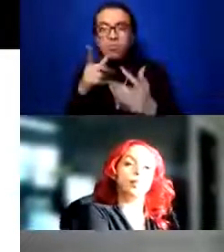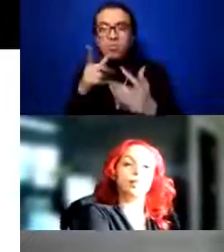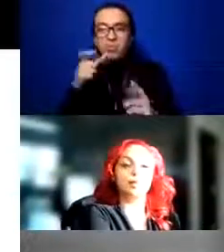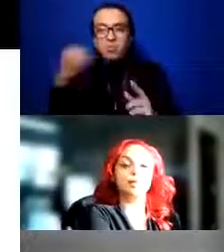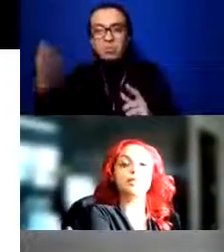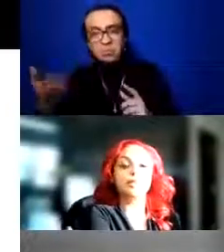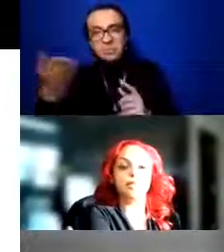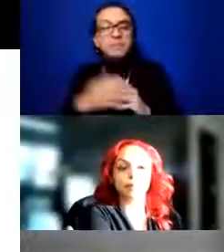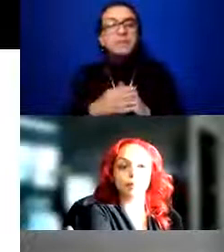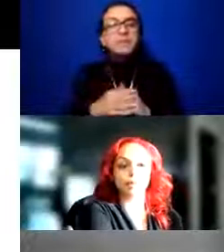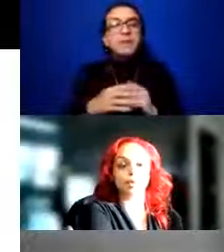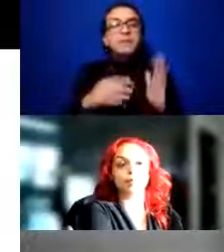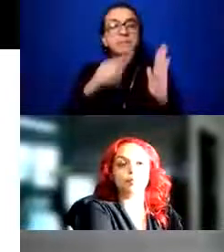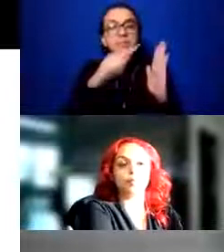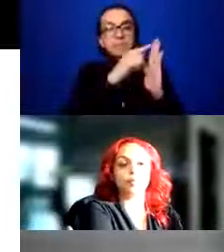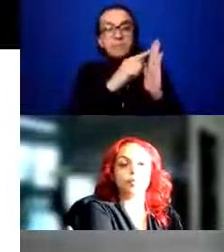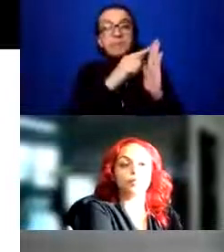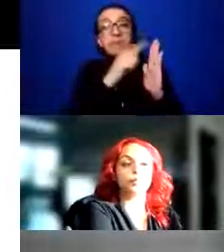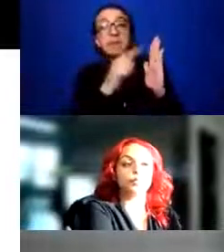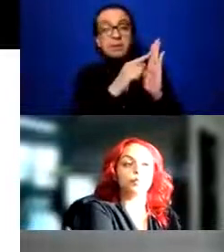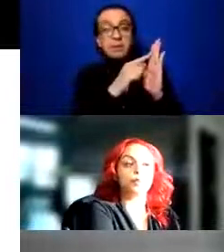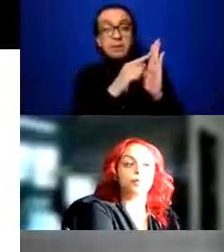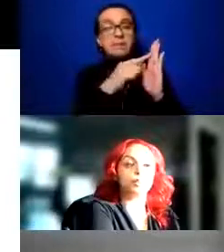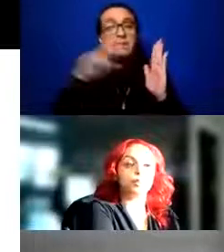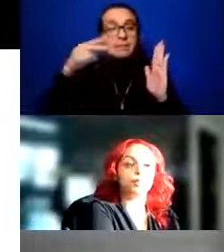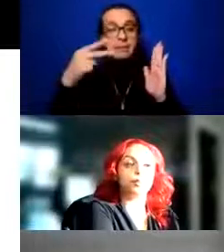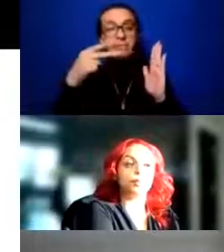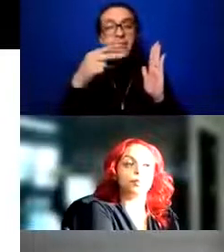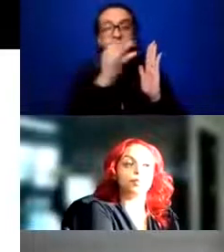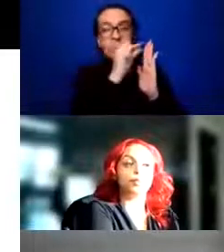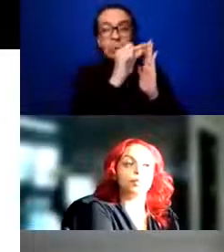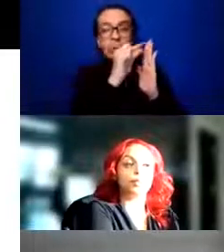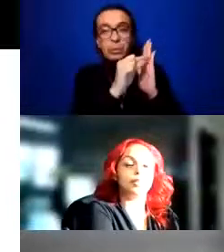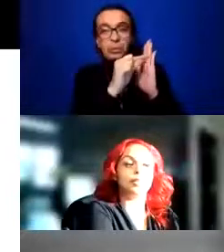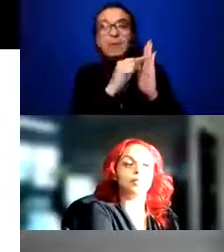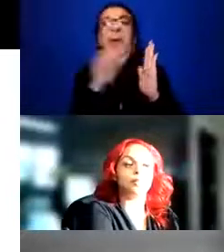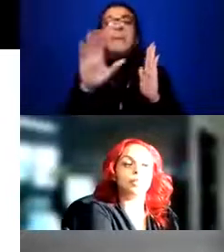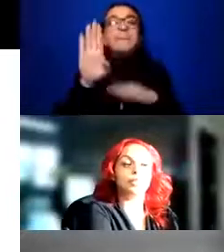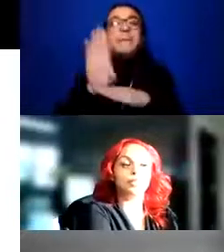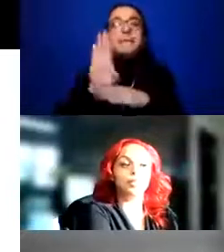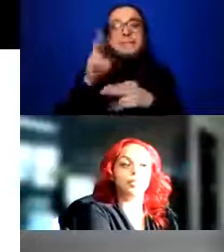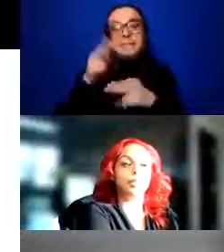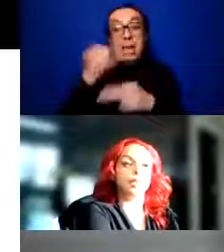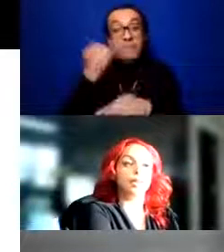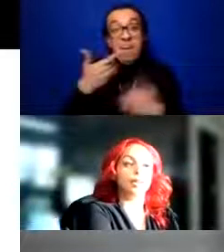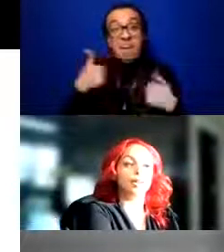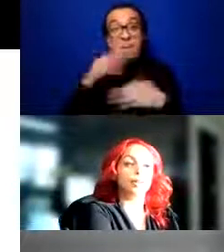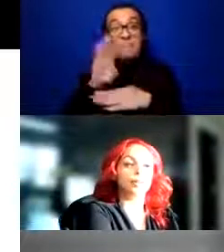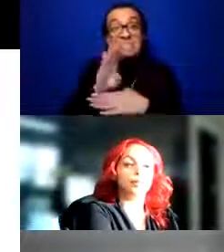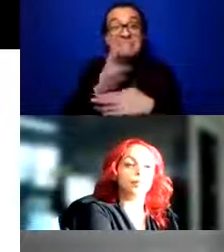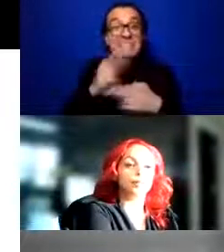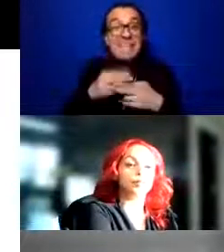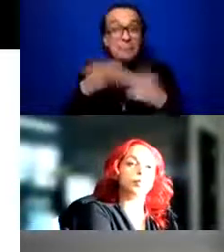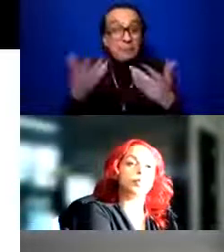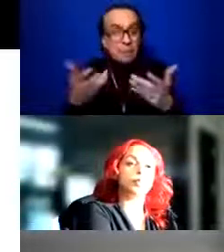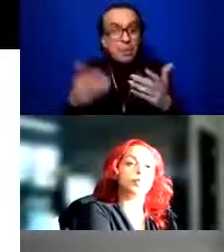be the business name. So if it applies to you, fill out that information. The